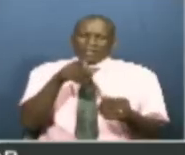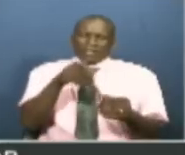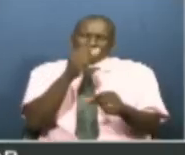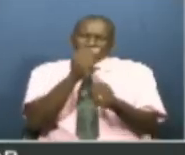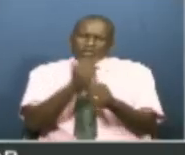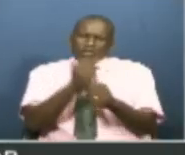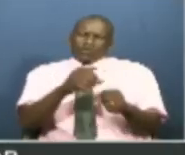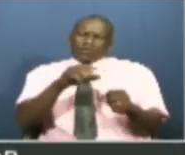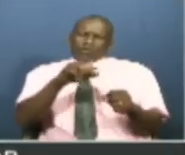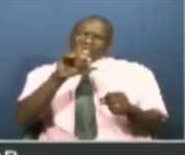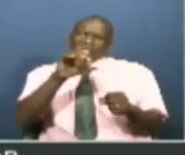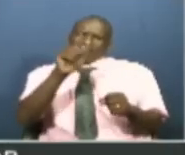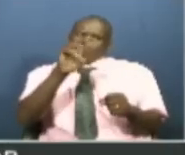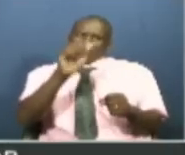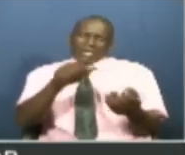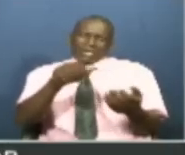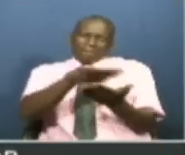functions,